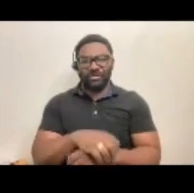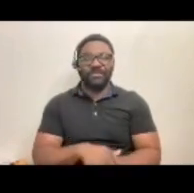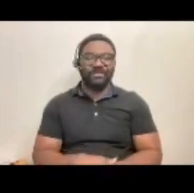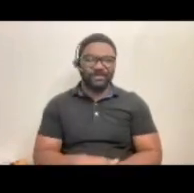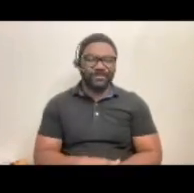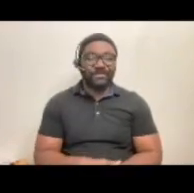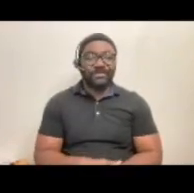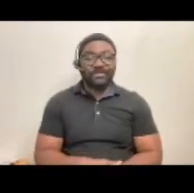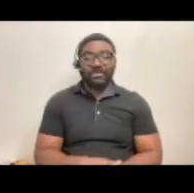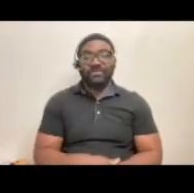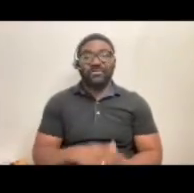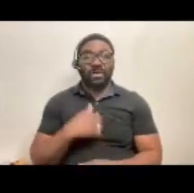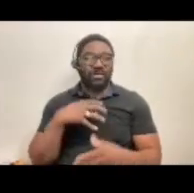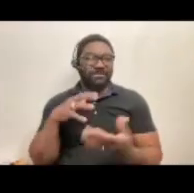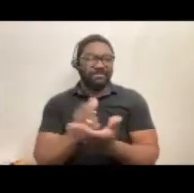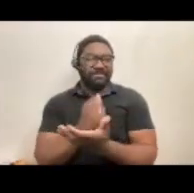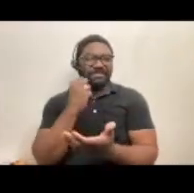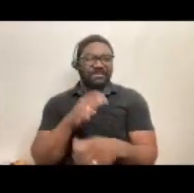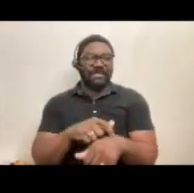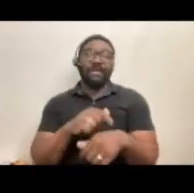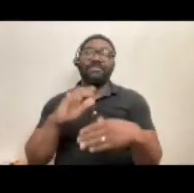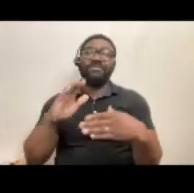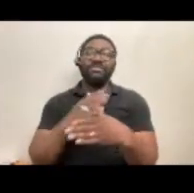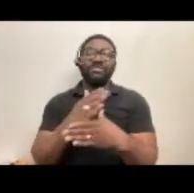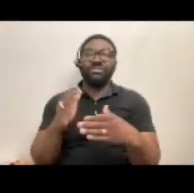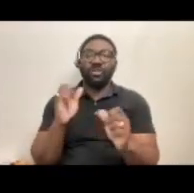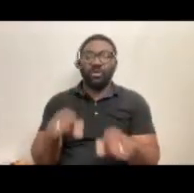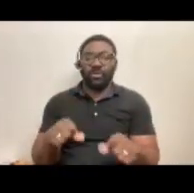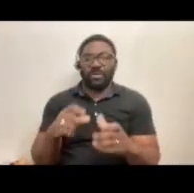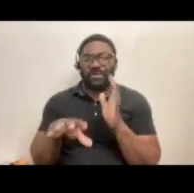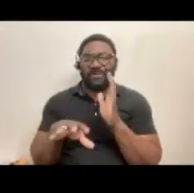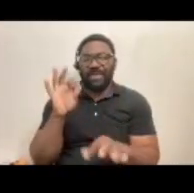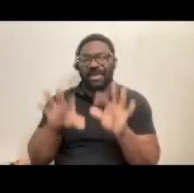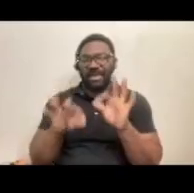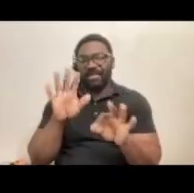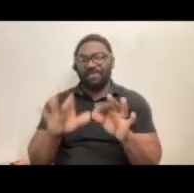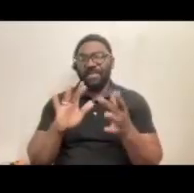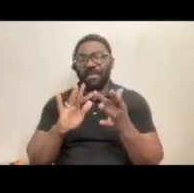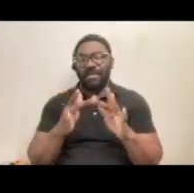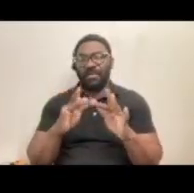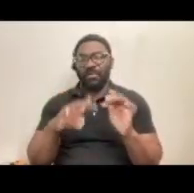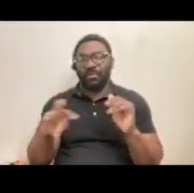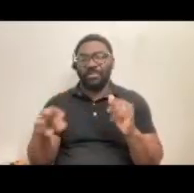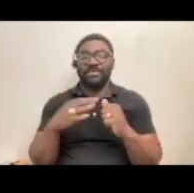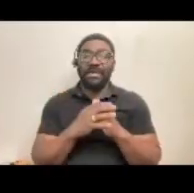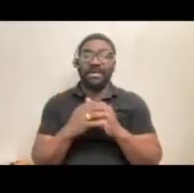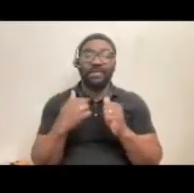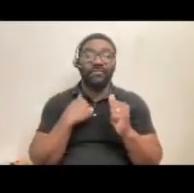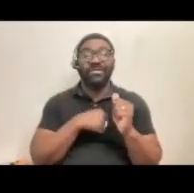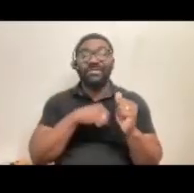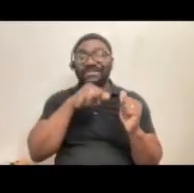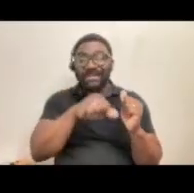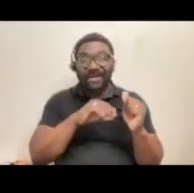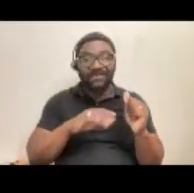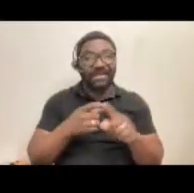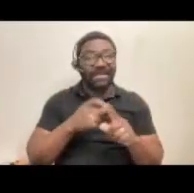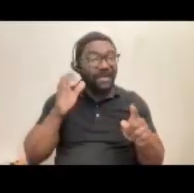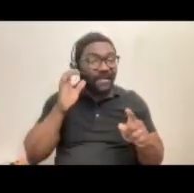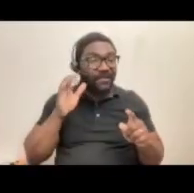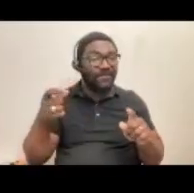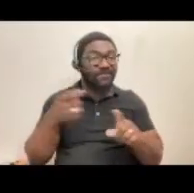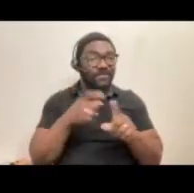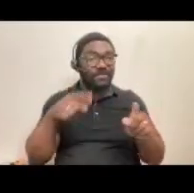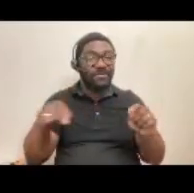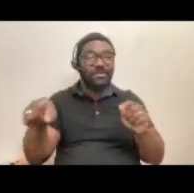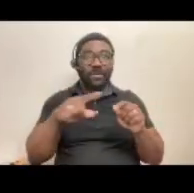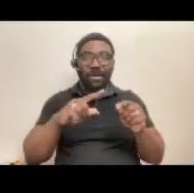bit of time sharing with you some of the things you can find on that website. And we love hearing from folks about how they